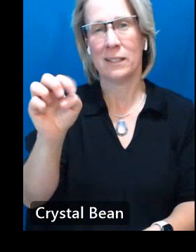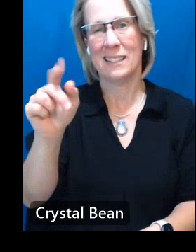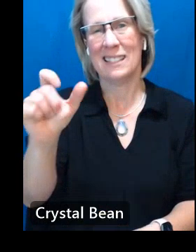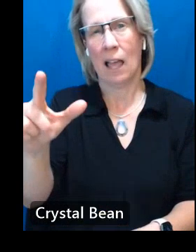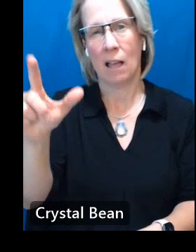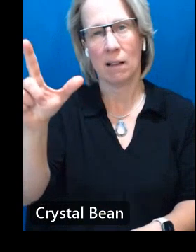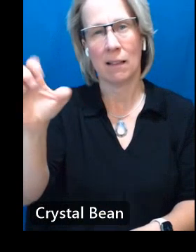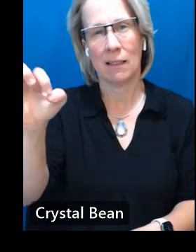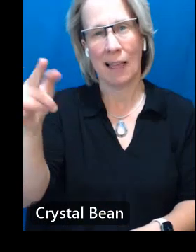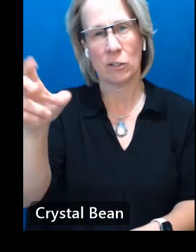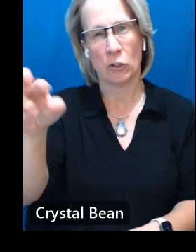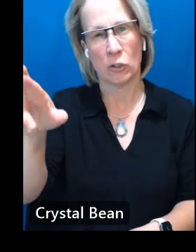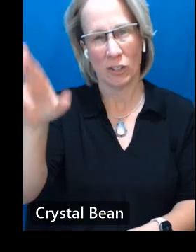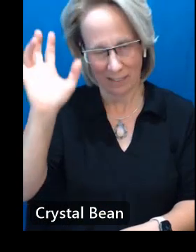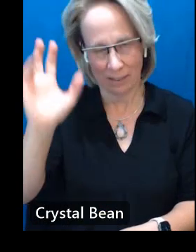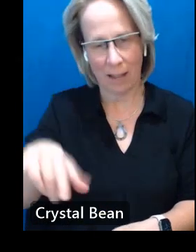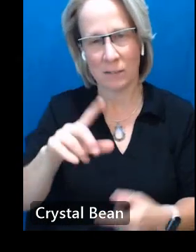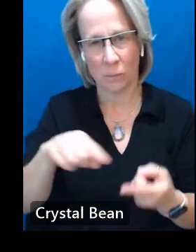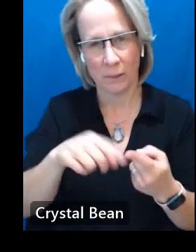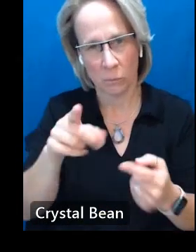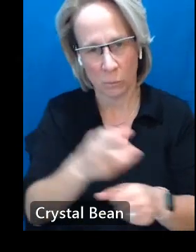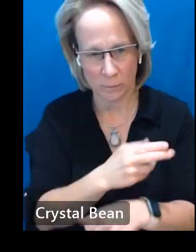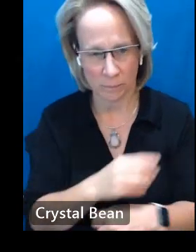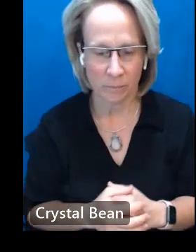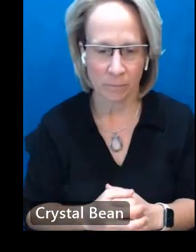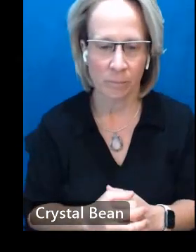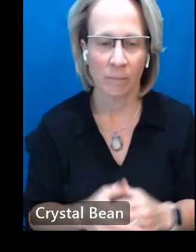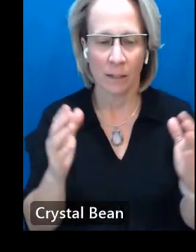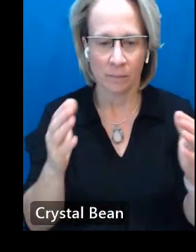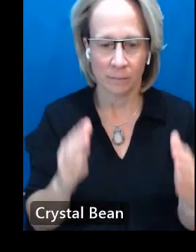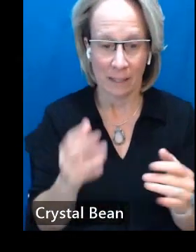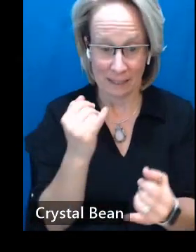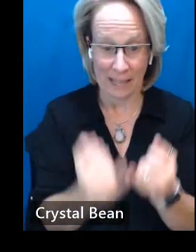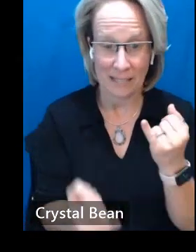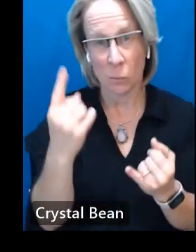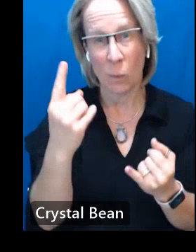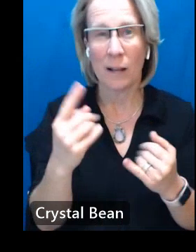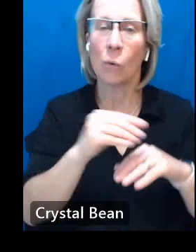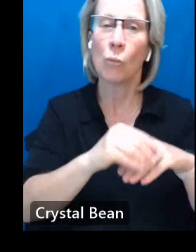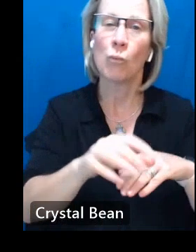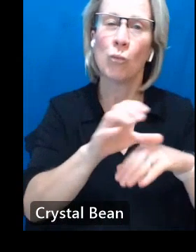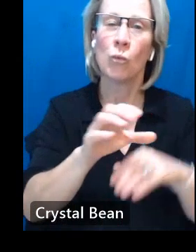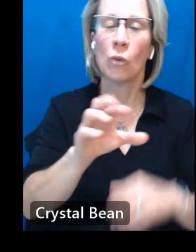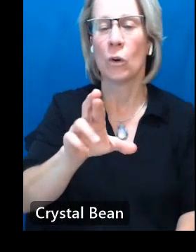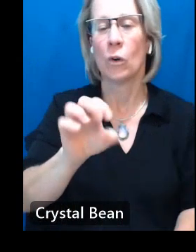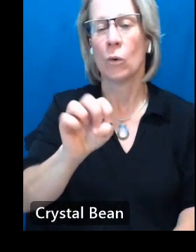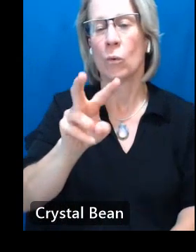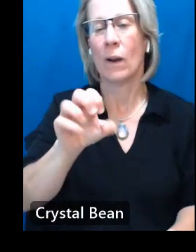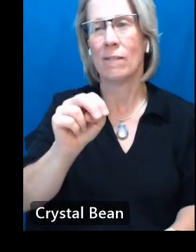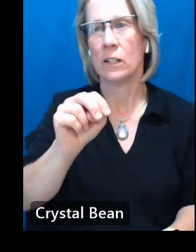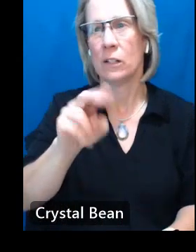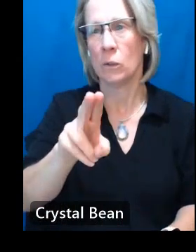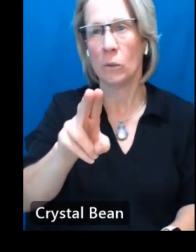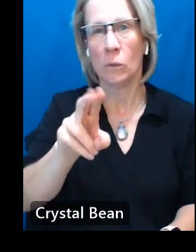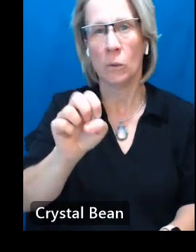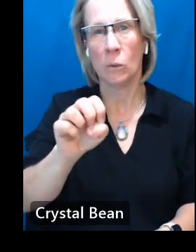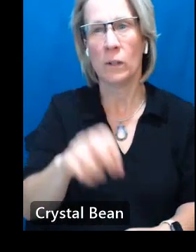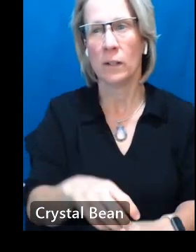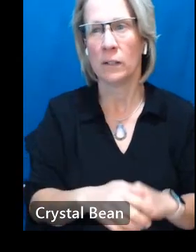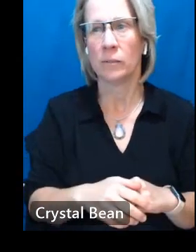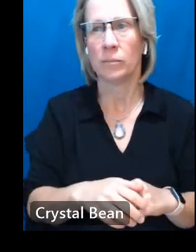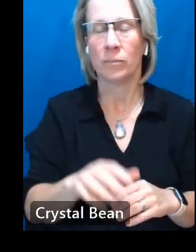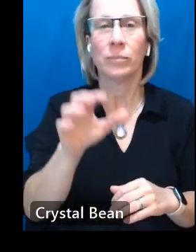this. And then the last ledger group is revenue. And of course, that's your P code level revenue budget. So you can see the